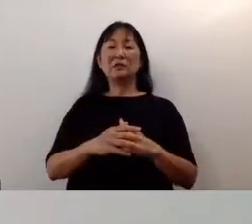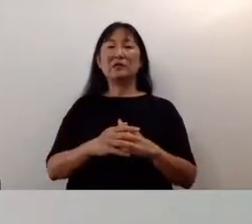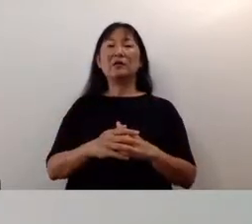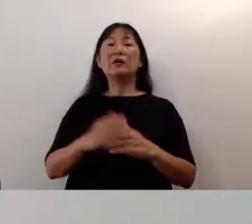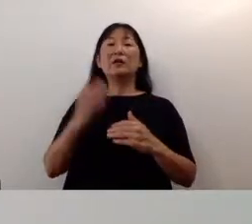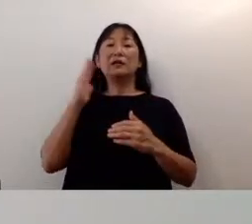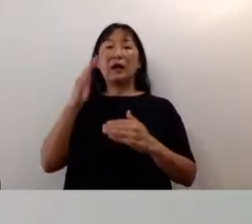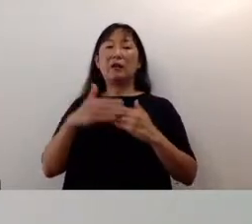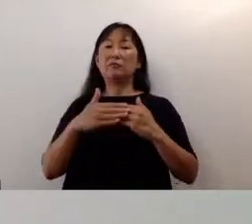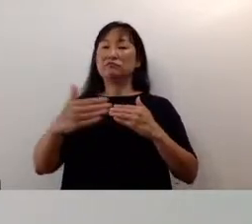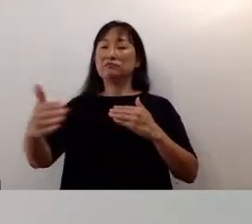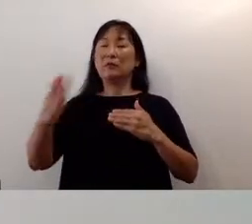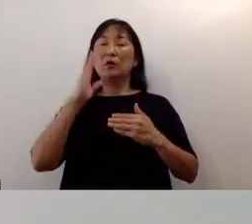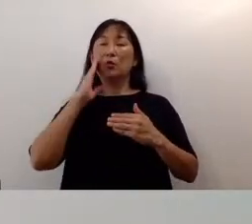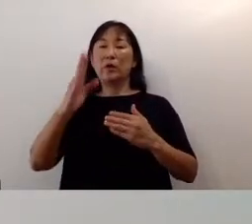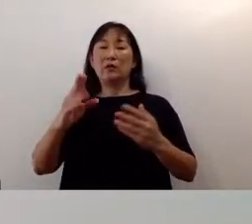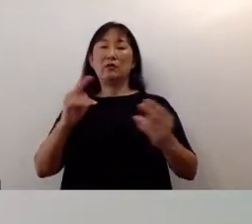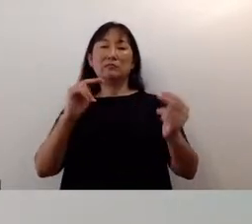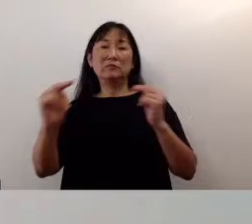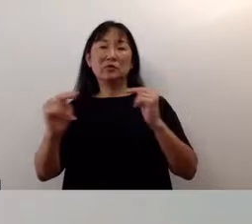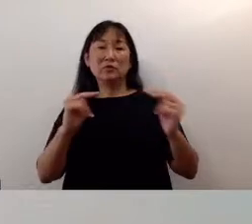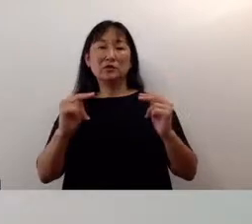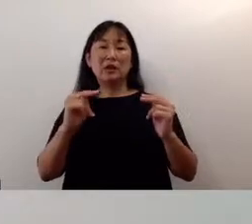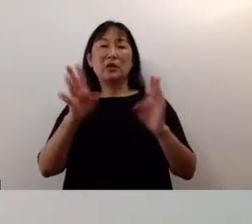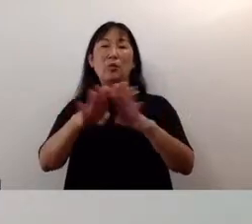impact of the reopening for the next school year.